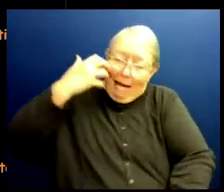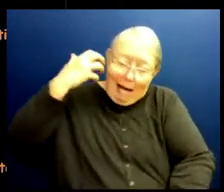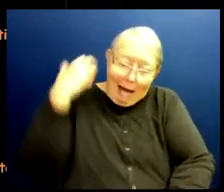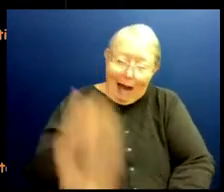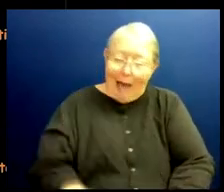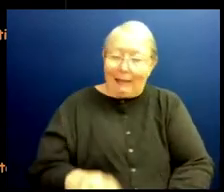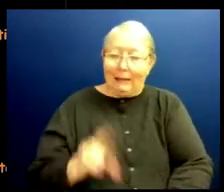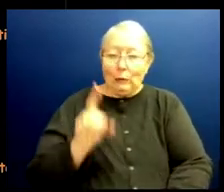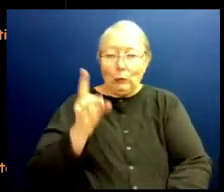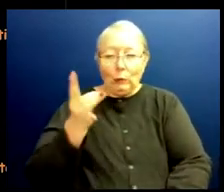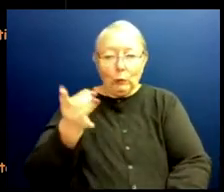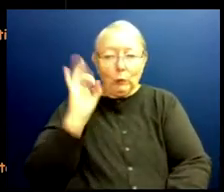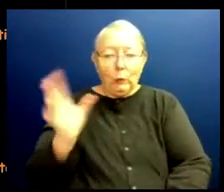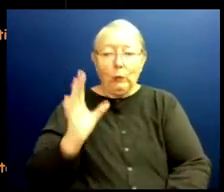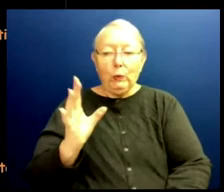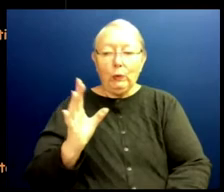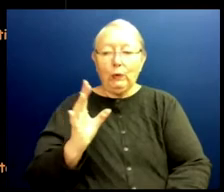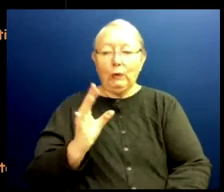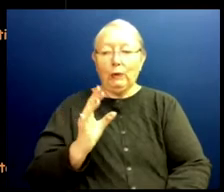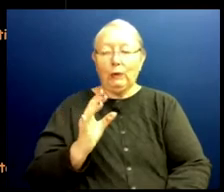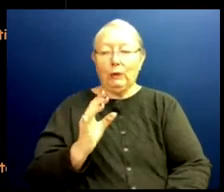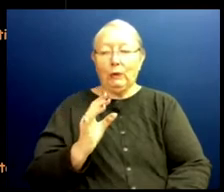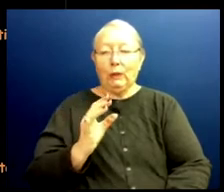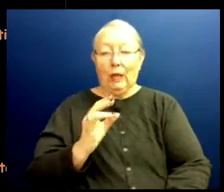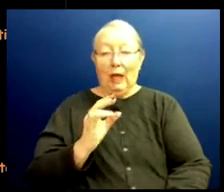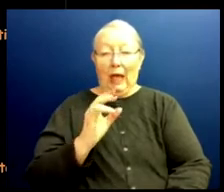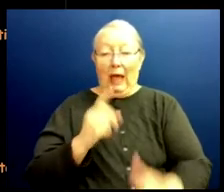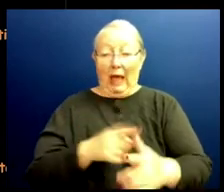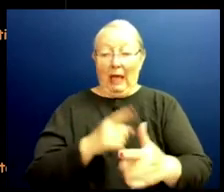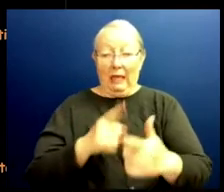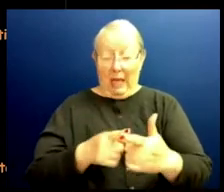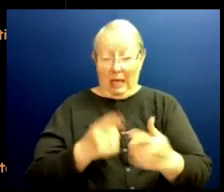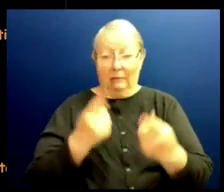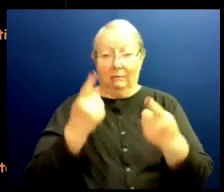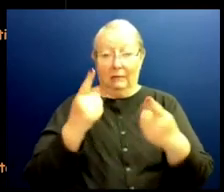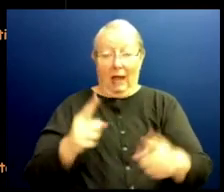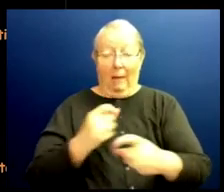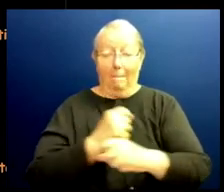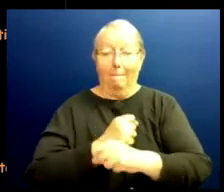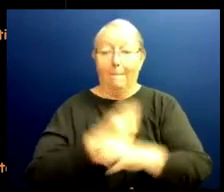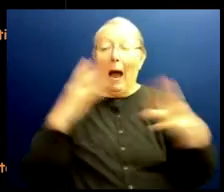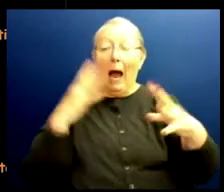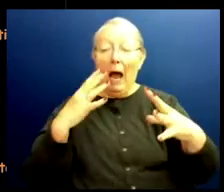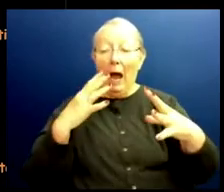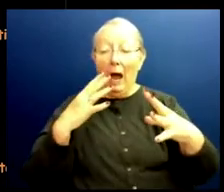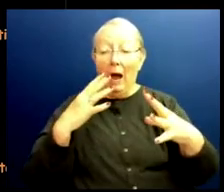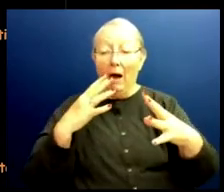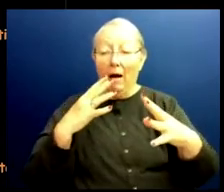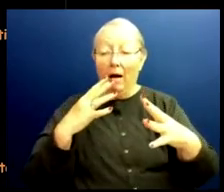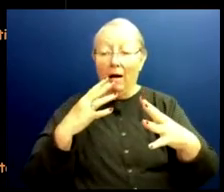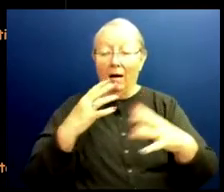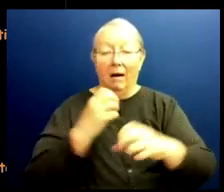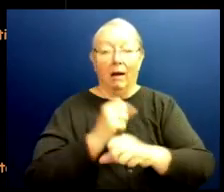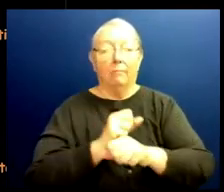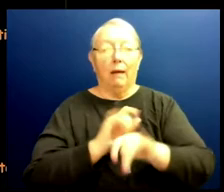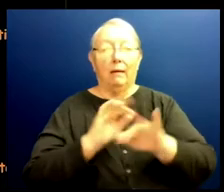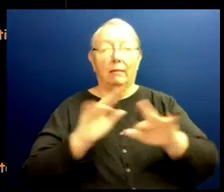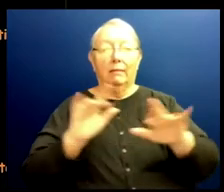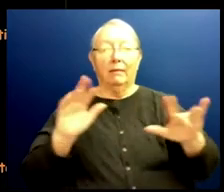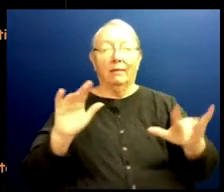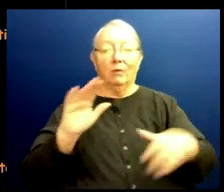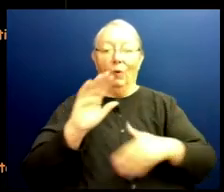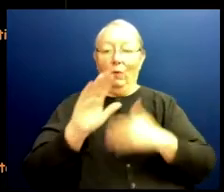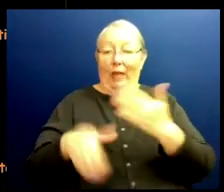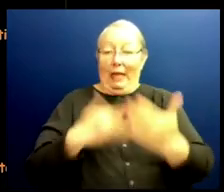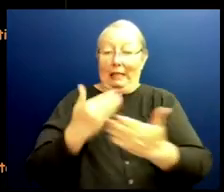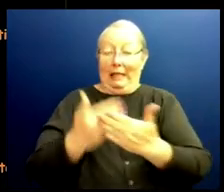There had been this moment of the inception, the Big Bang. So here's a map of the entire sky where